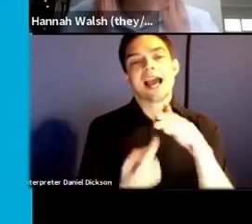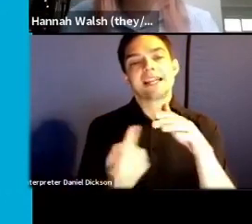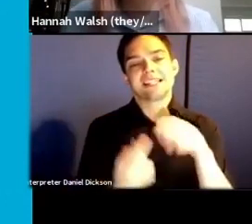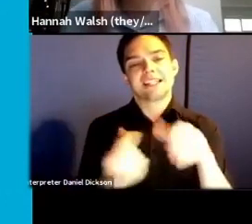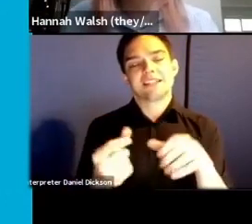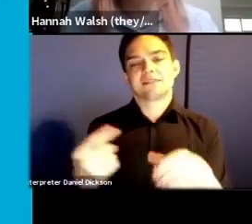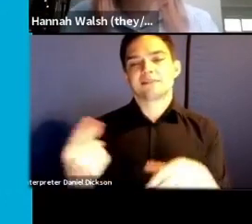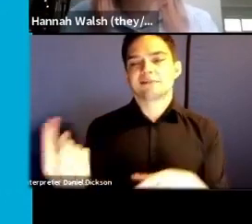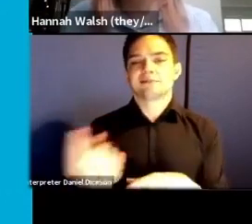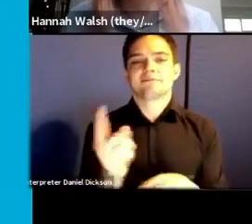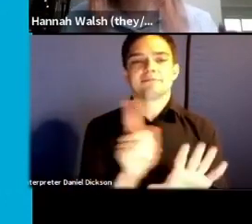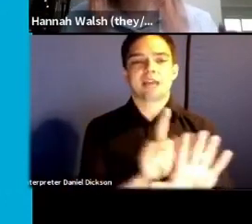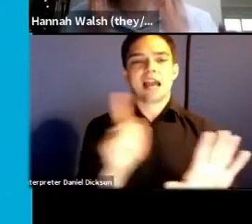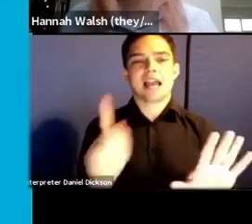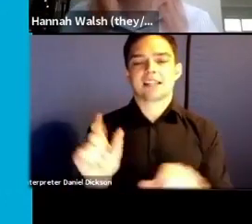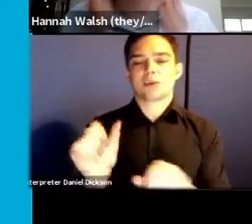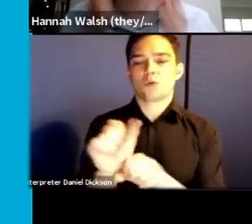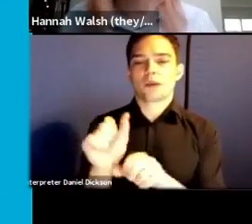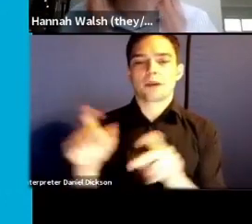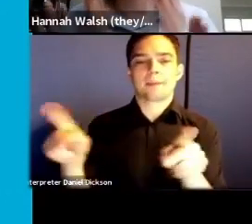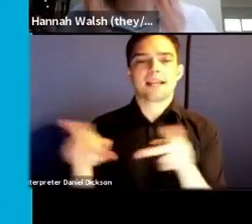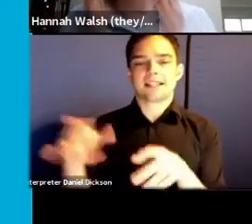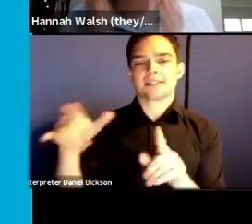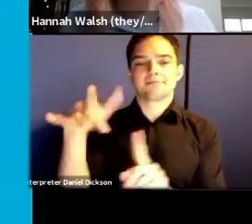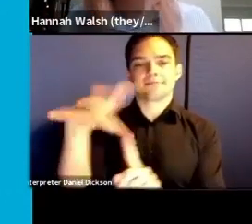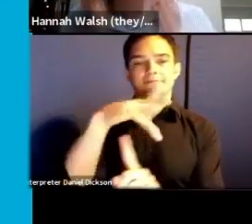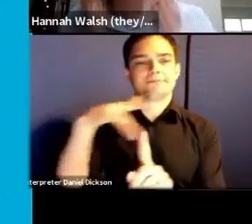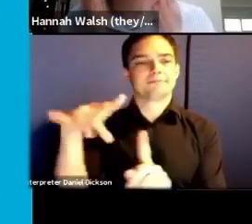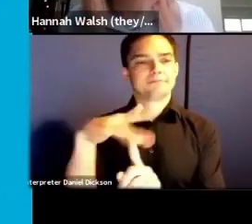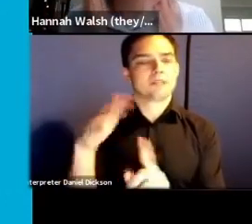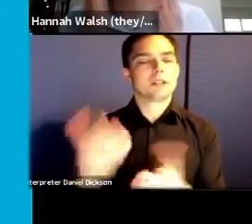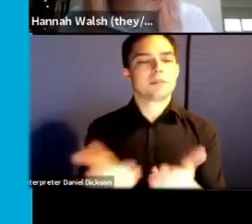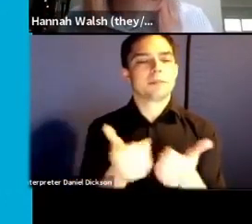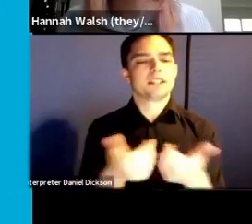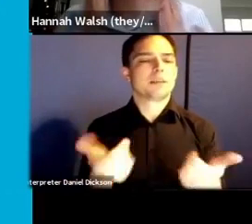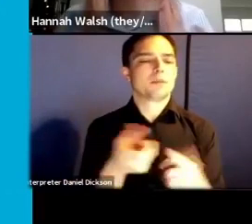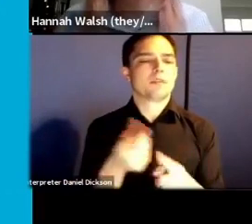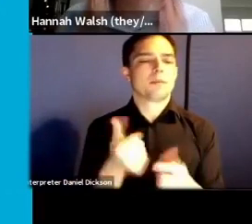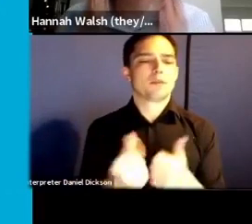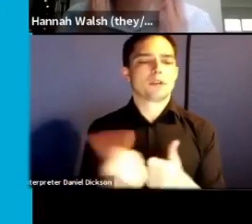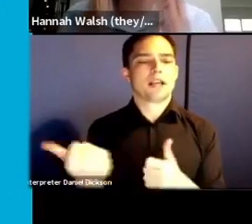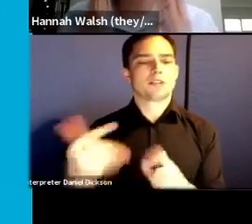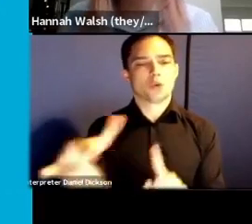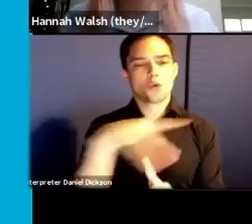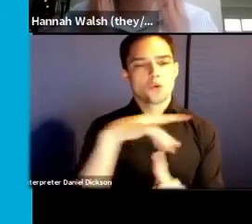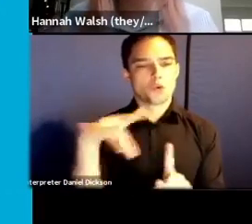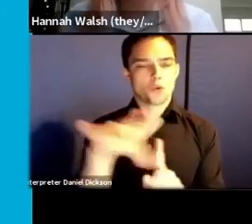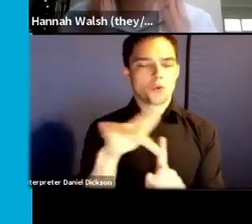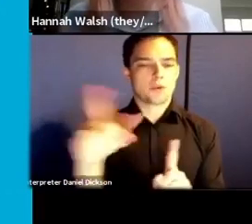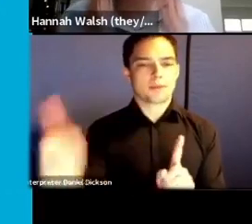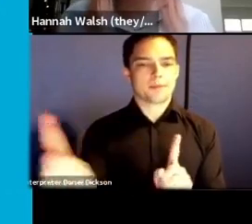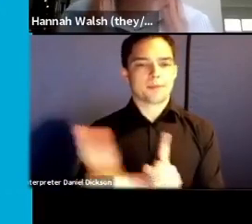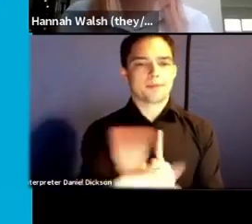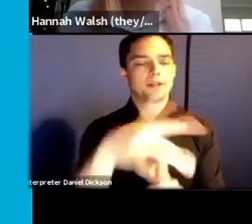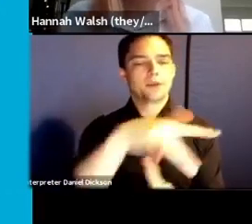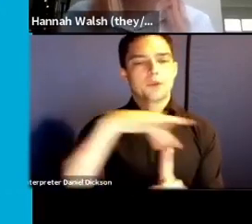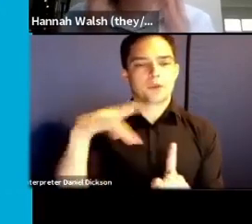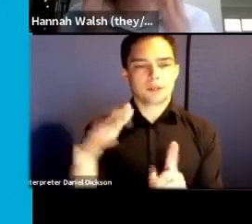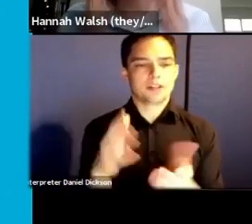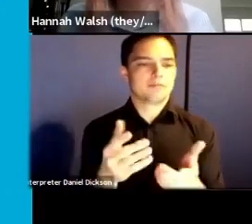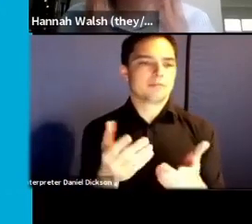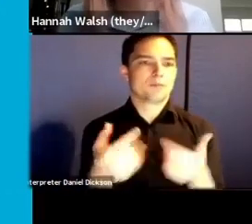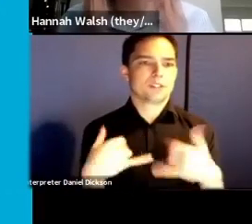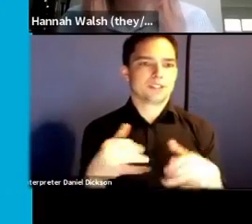there measures that can be put in place to kind of separate you from everyone else while we are still in a situation